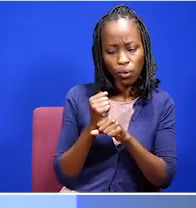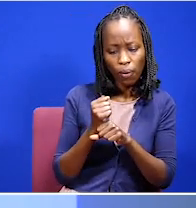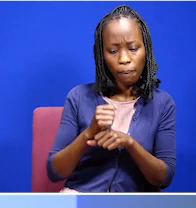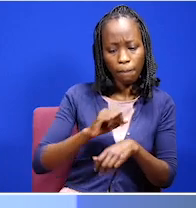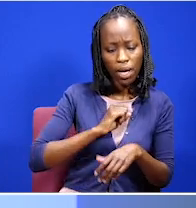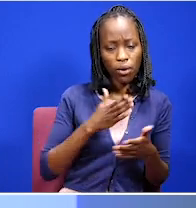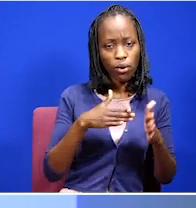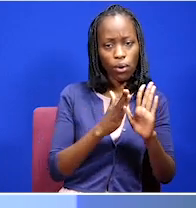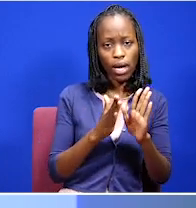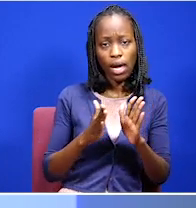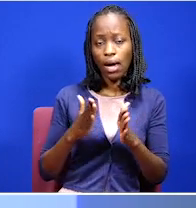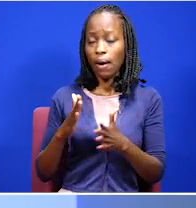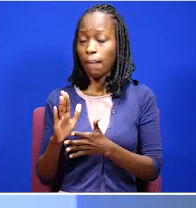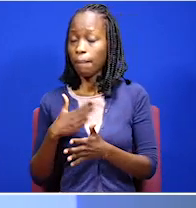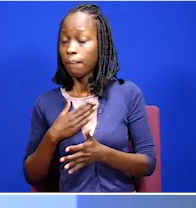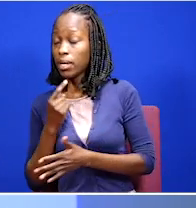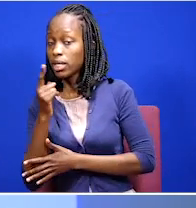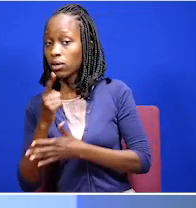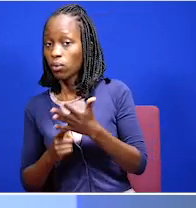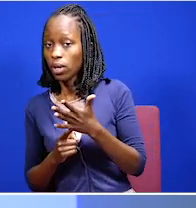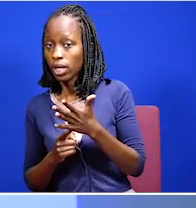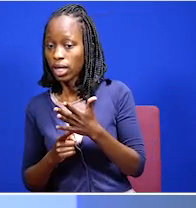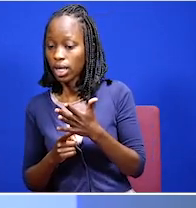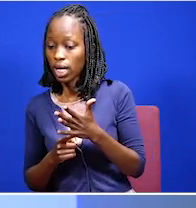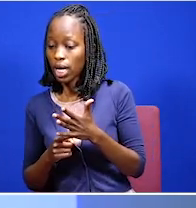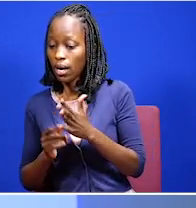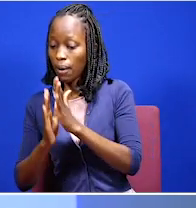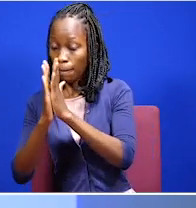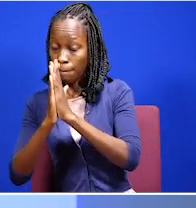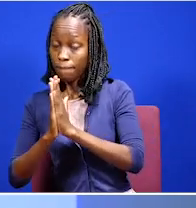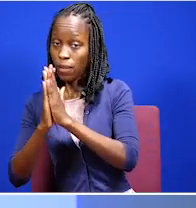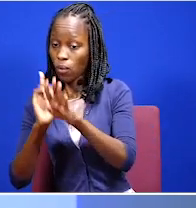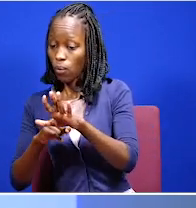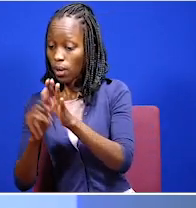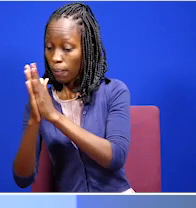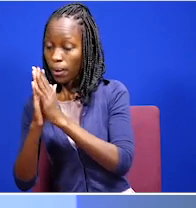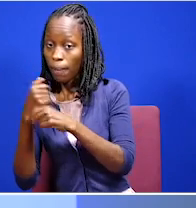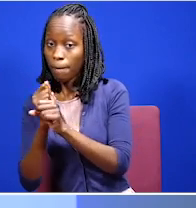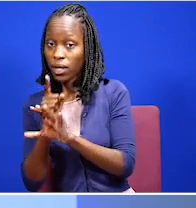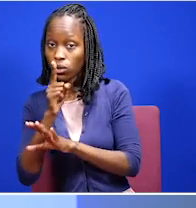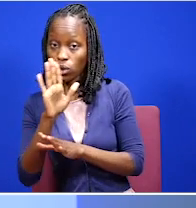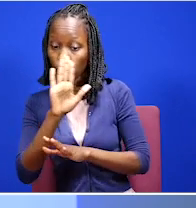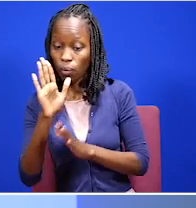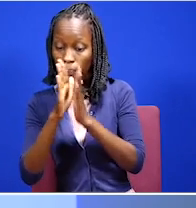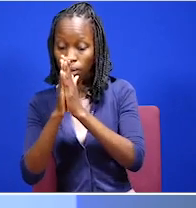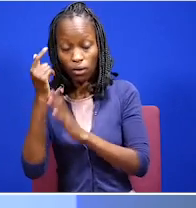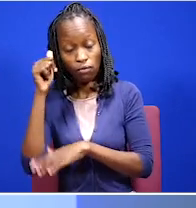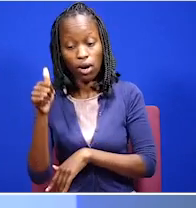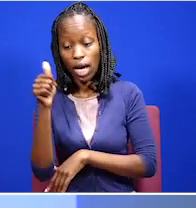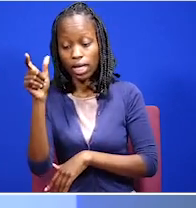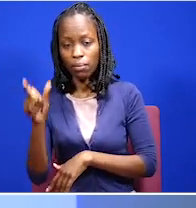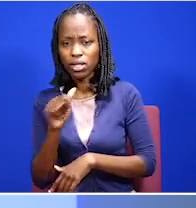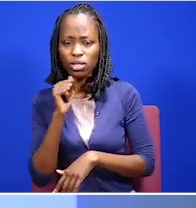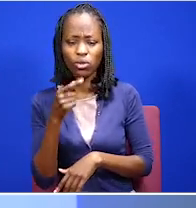the reason here, the point here that I'm saying is, in this emphasis in prayer, make sure you are praying